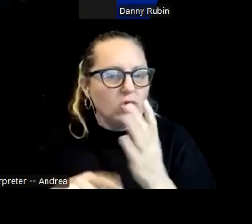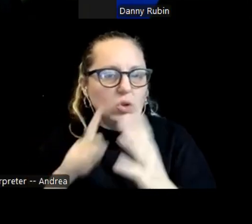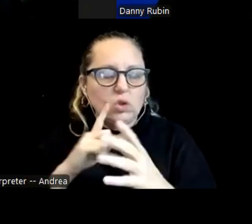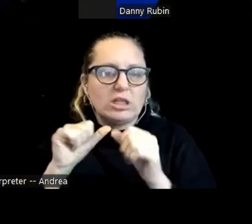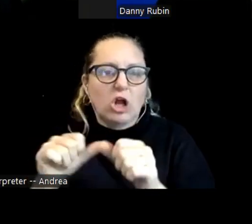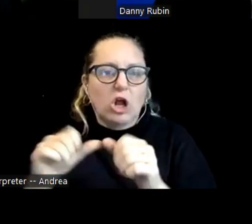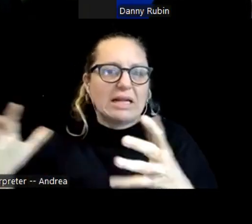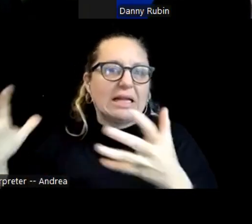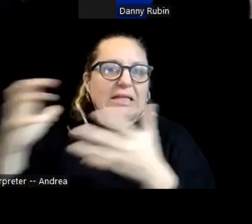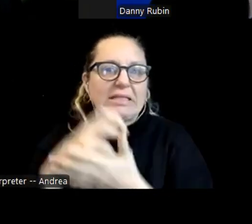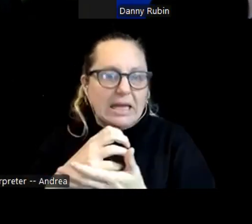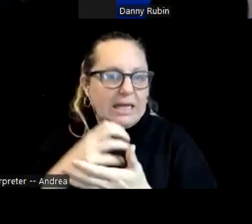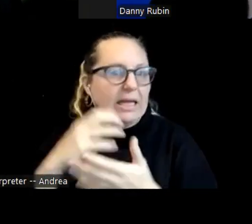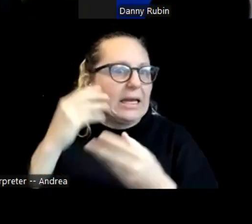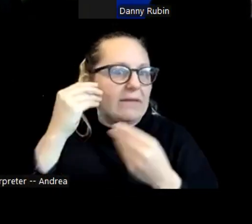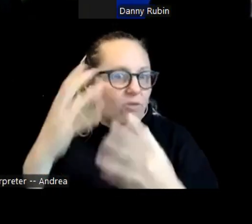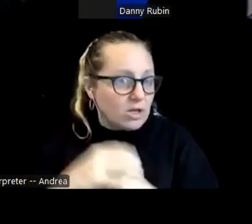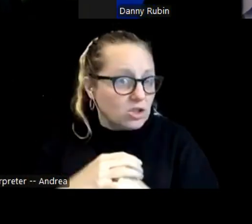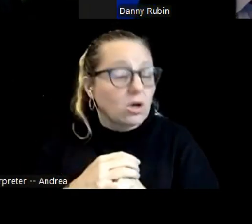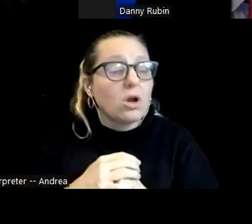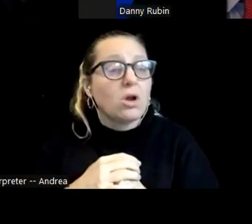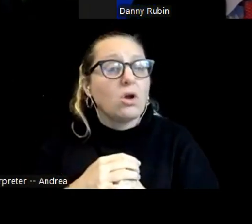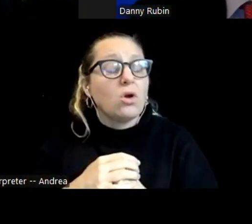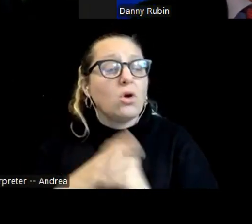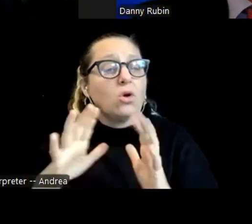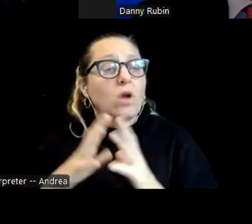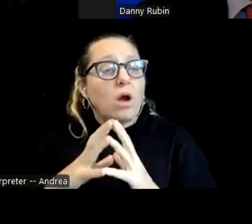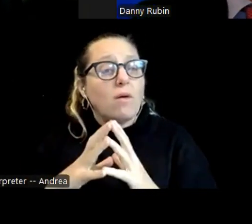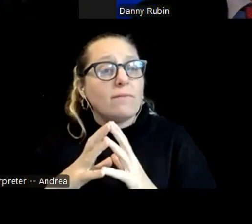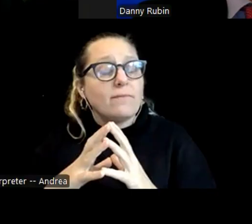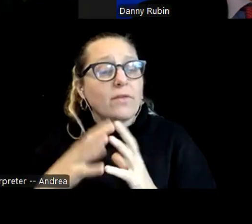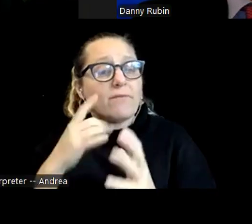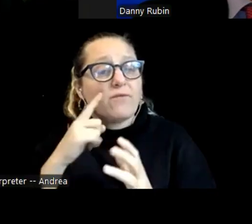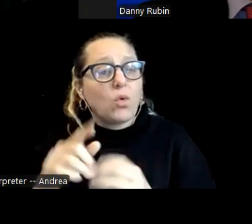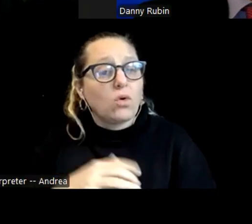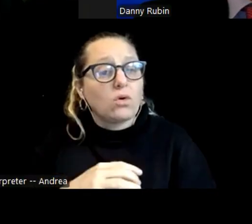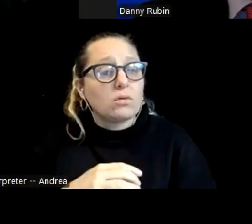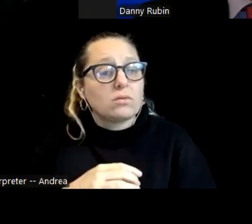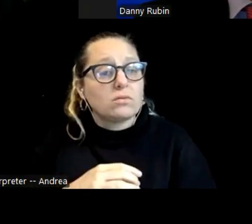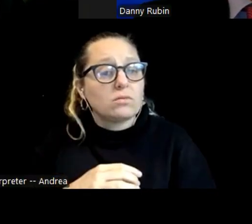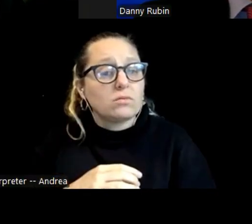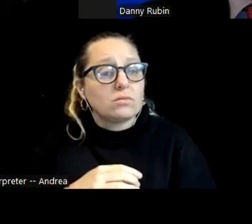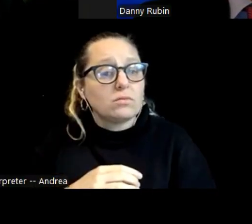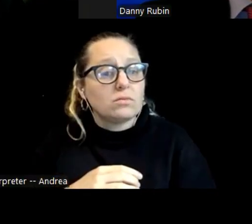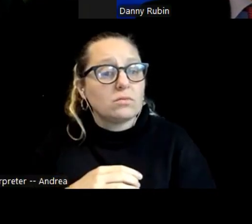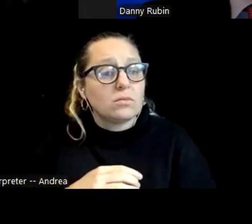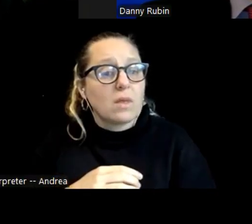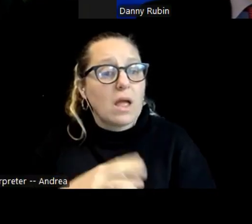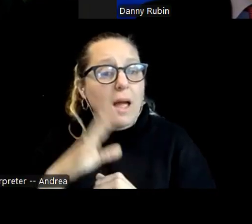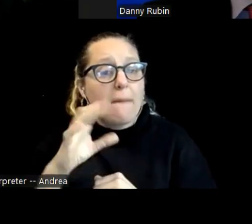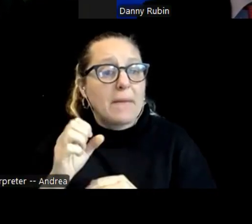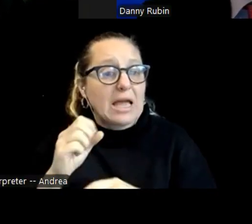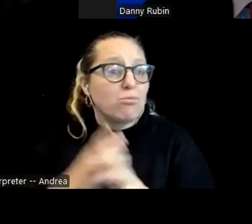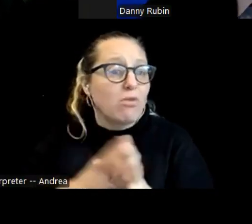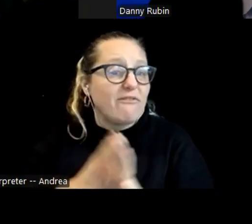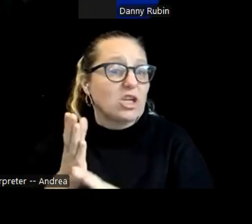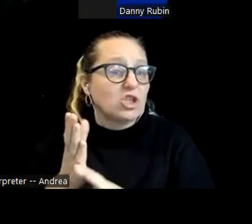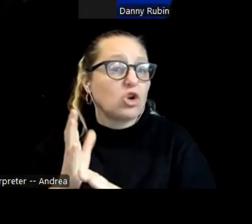information. Now, as far as being professional on your